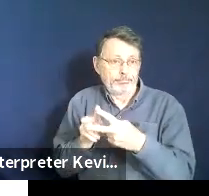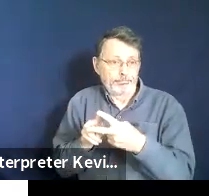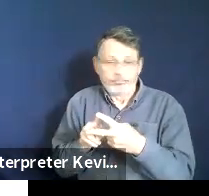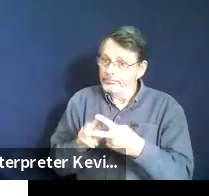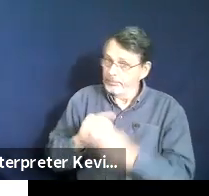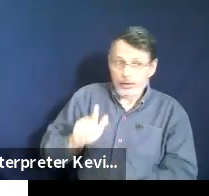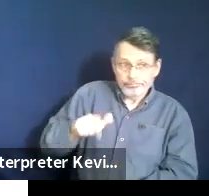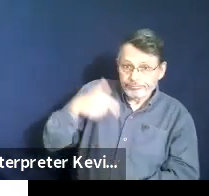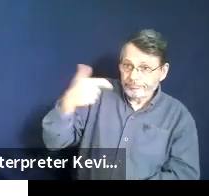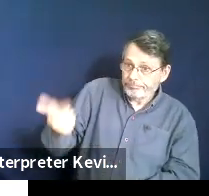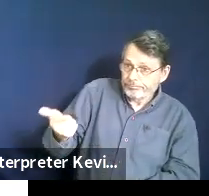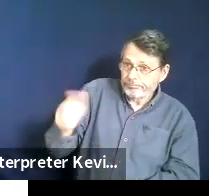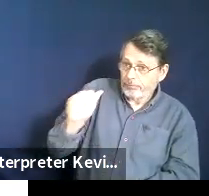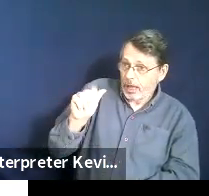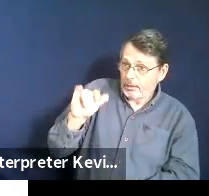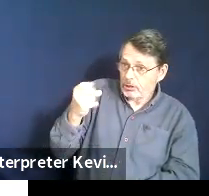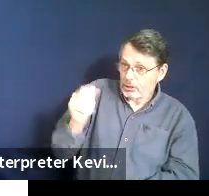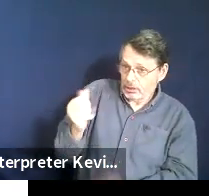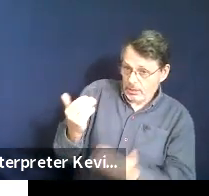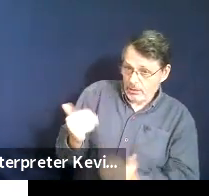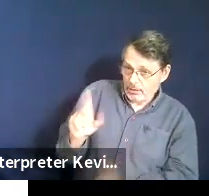now turn it over to you.